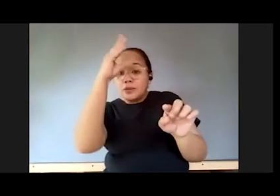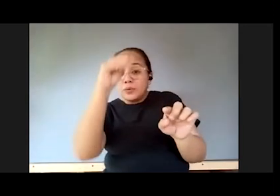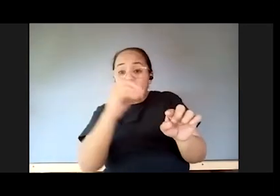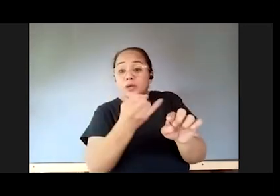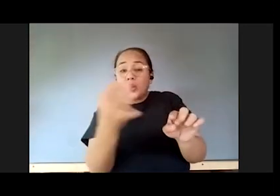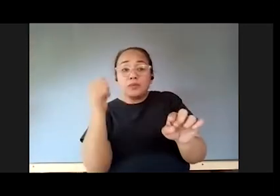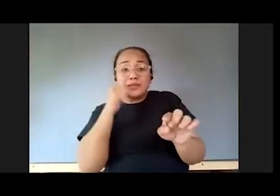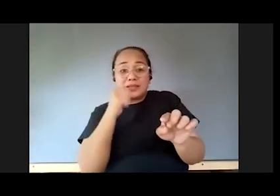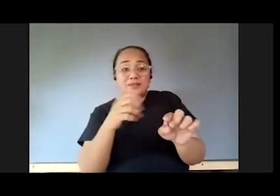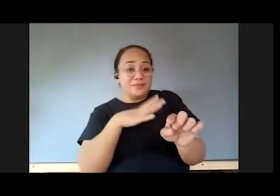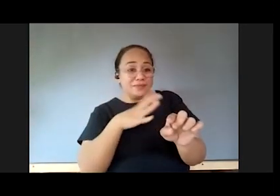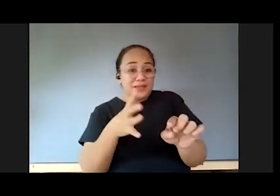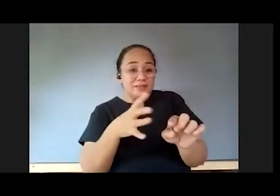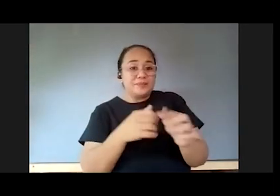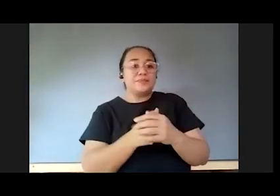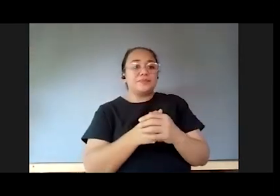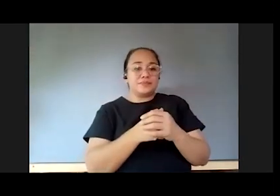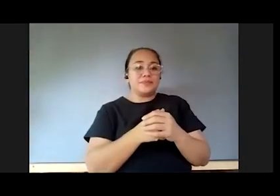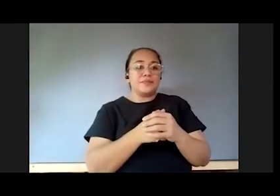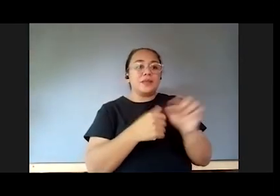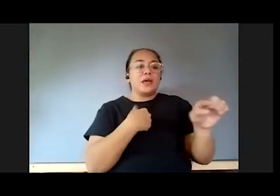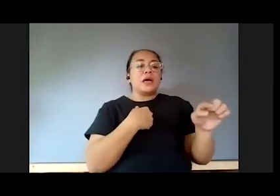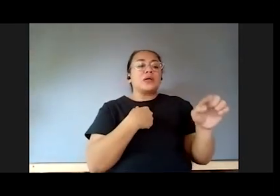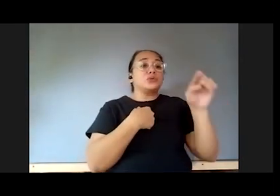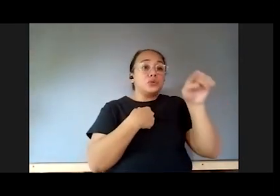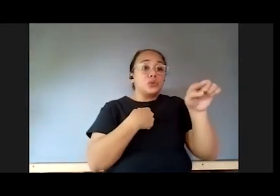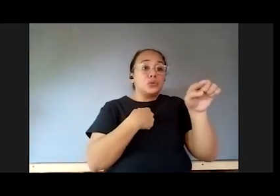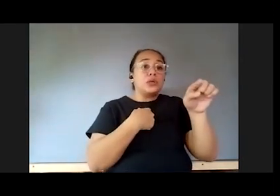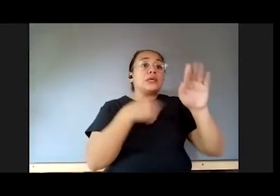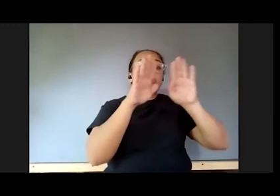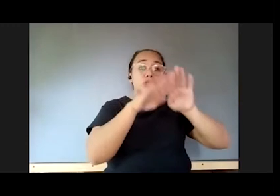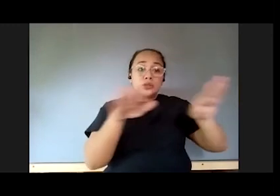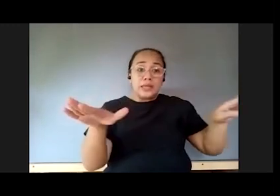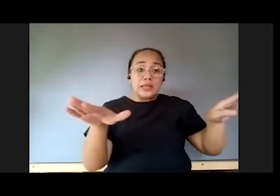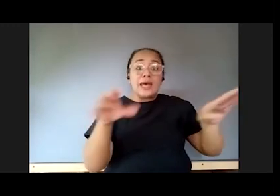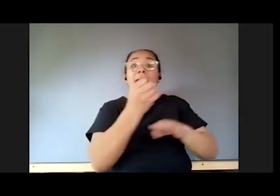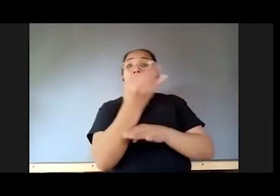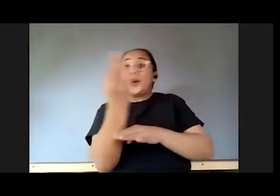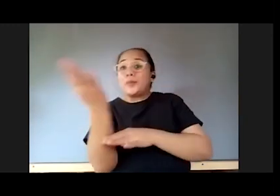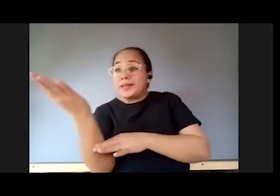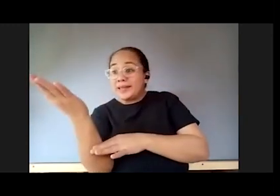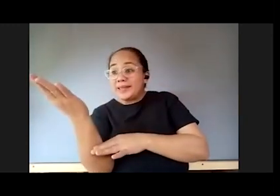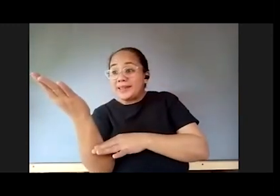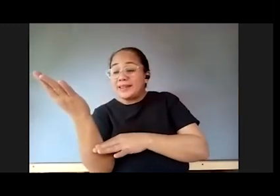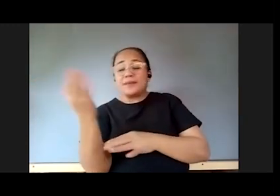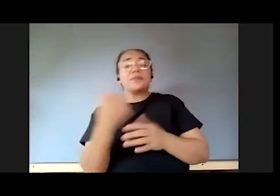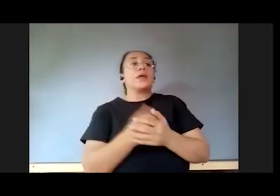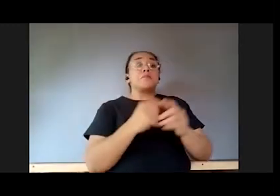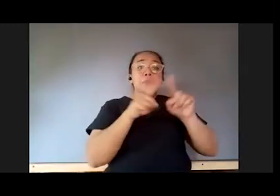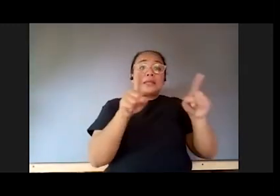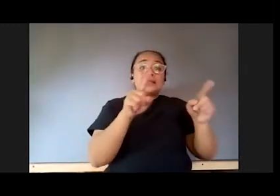example, you children, how many? You have to say in English, how many children do you have?